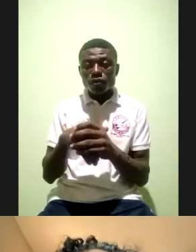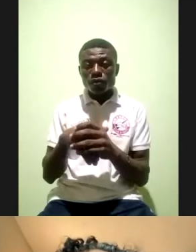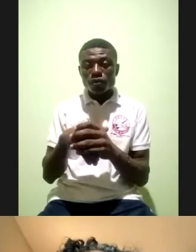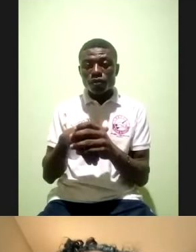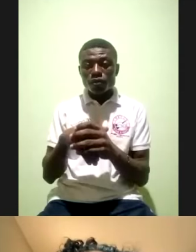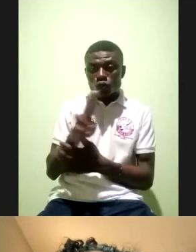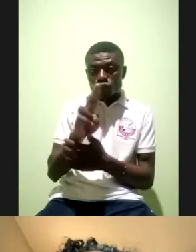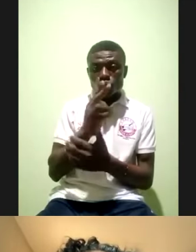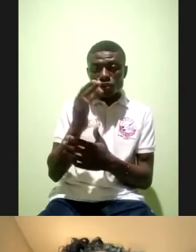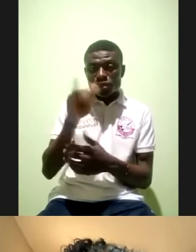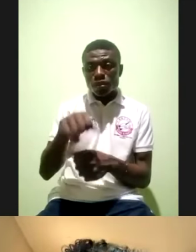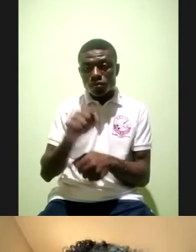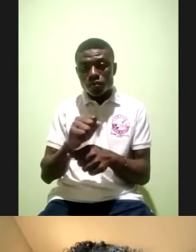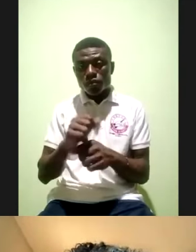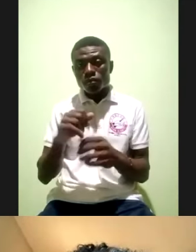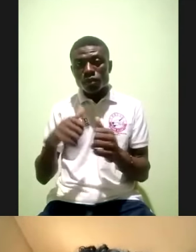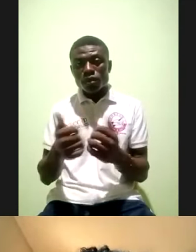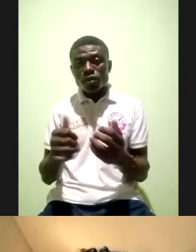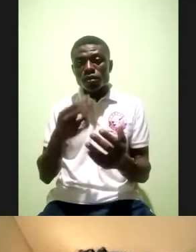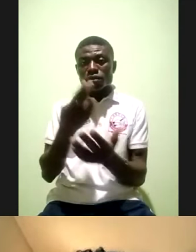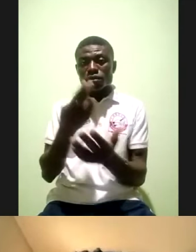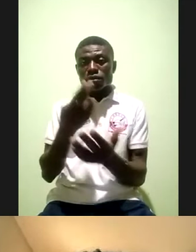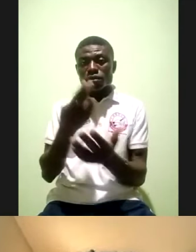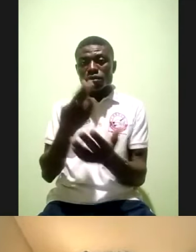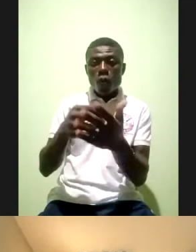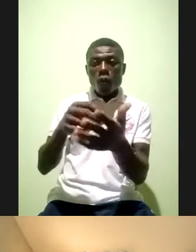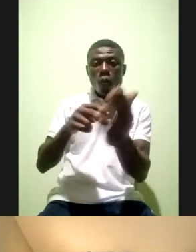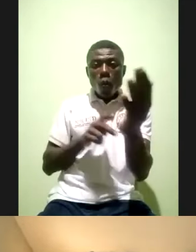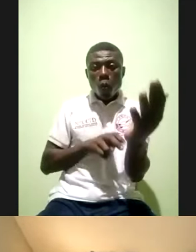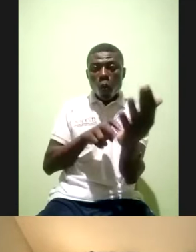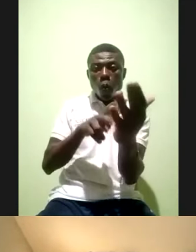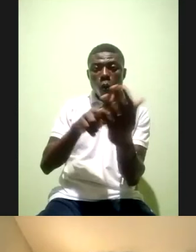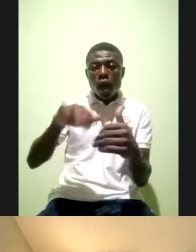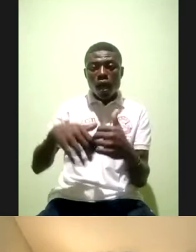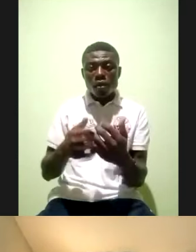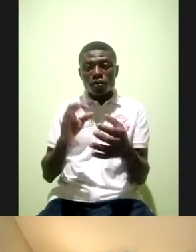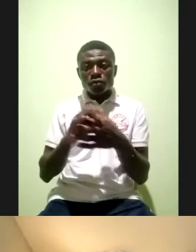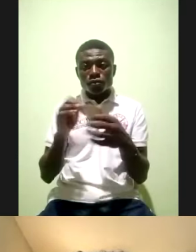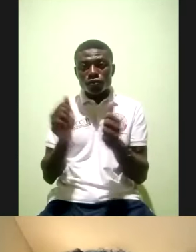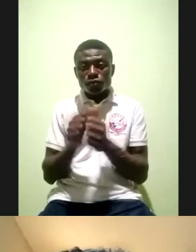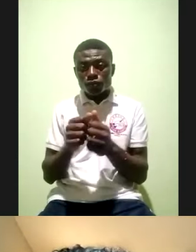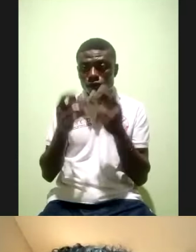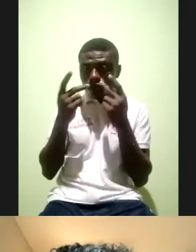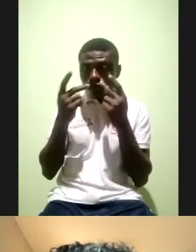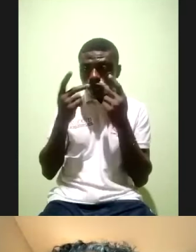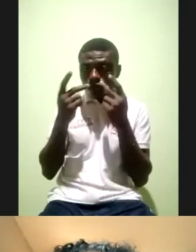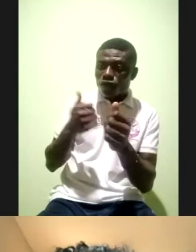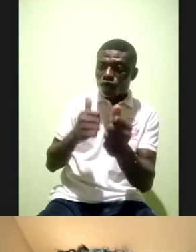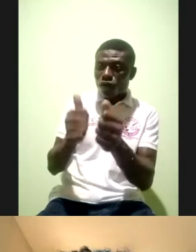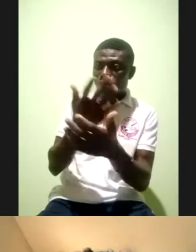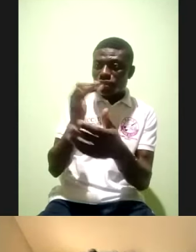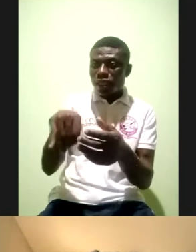feet to climb up and down the stairs, and a higher tendency to bump into things, to fall over and to drop